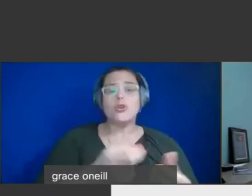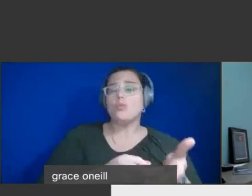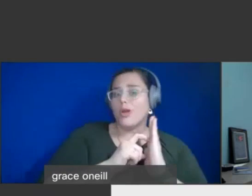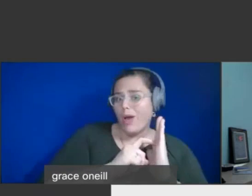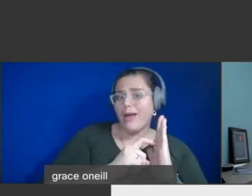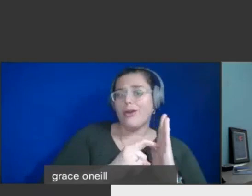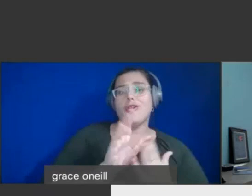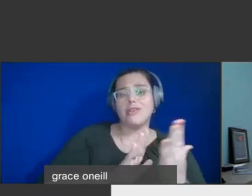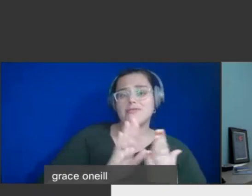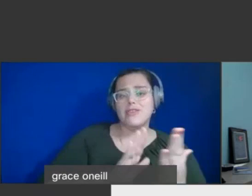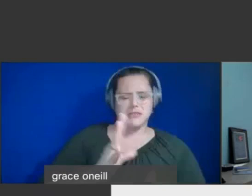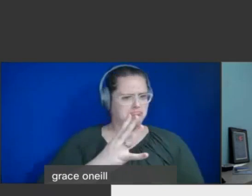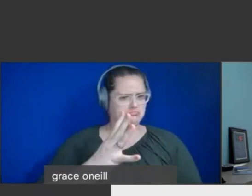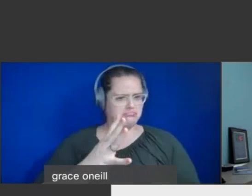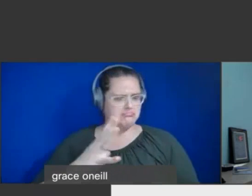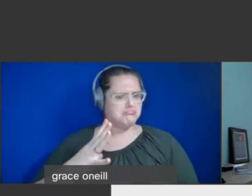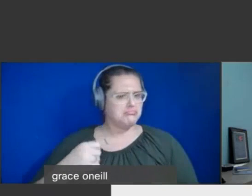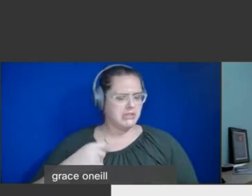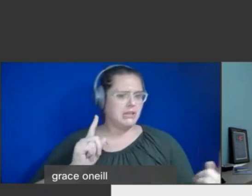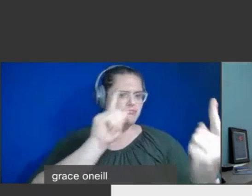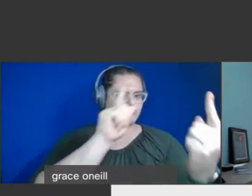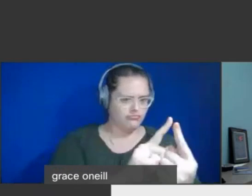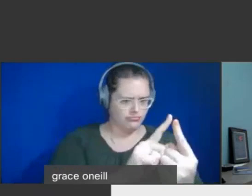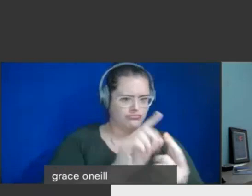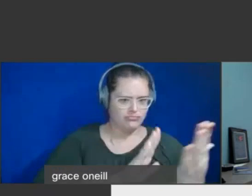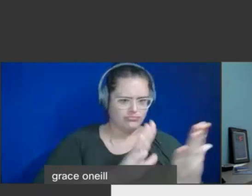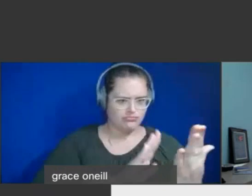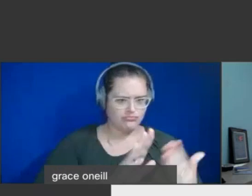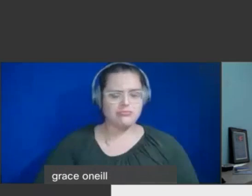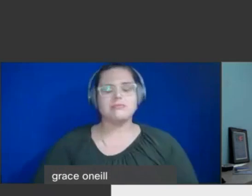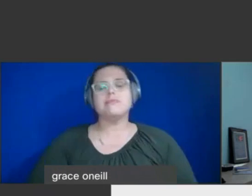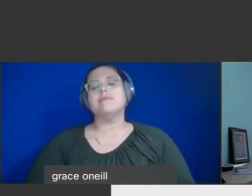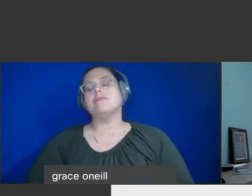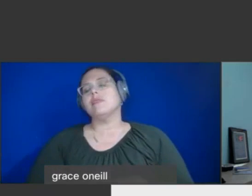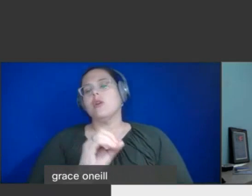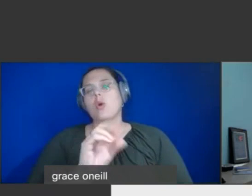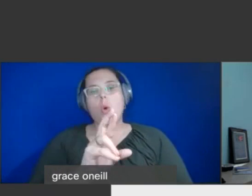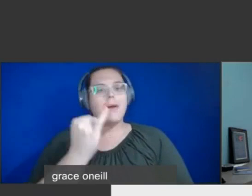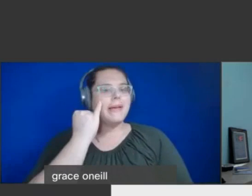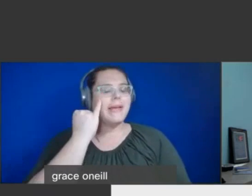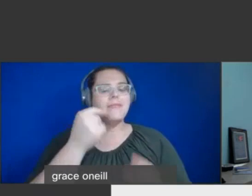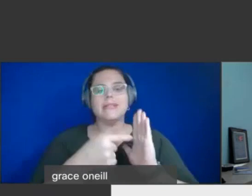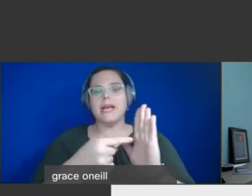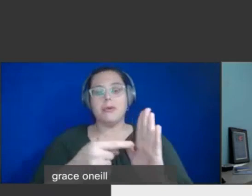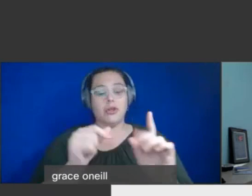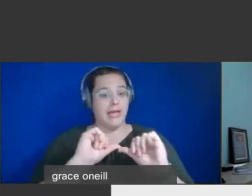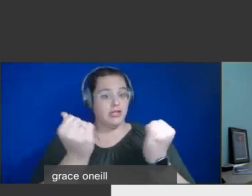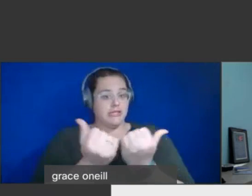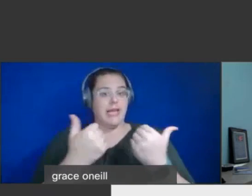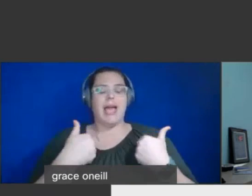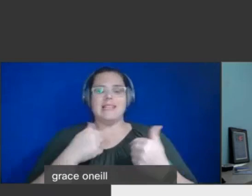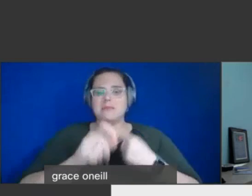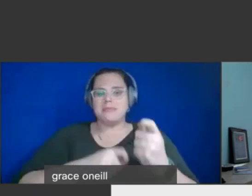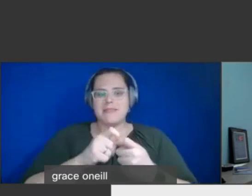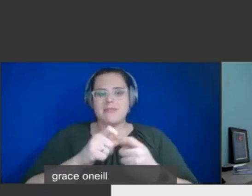remote, virtual. Or if an agency is on a contingency staffing